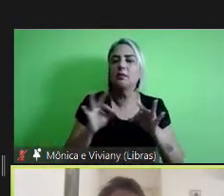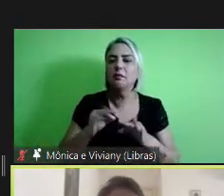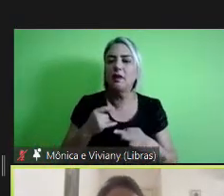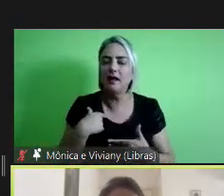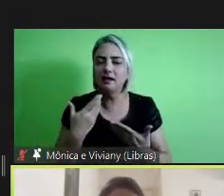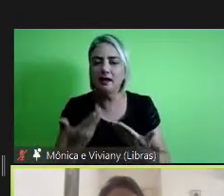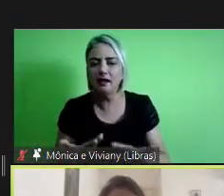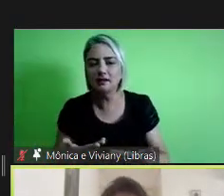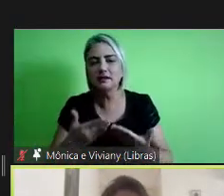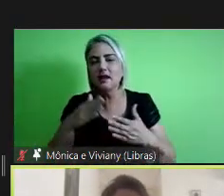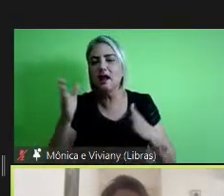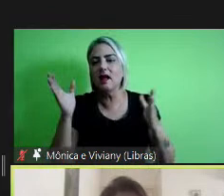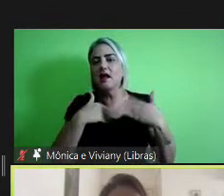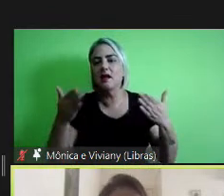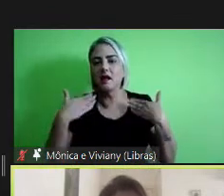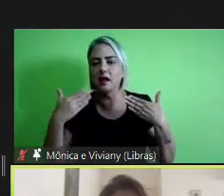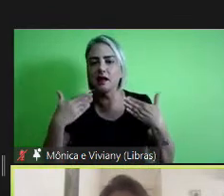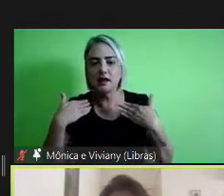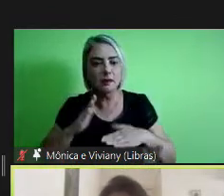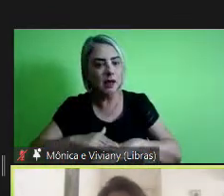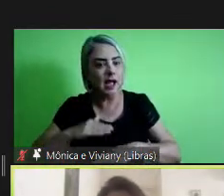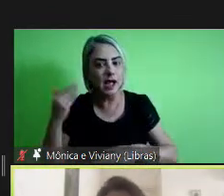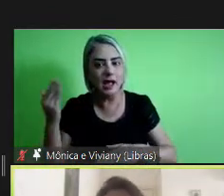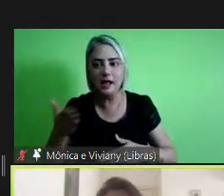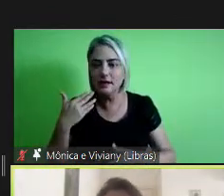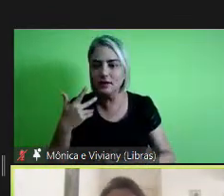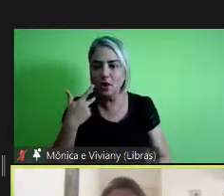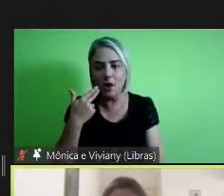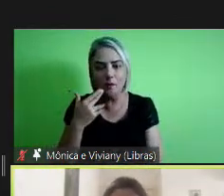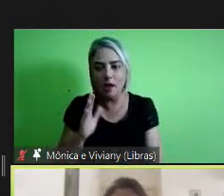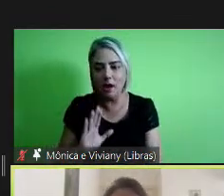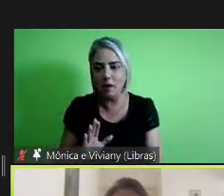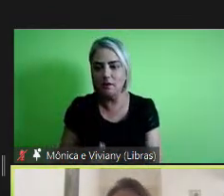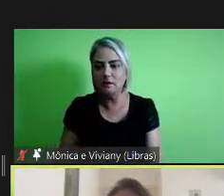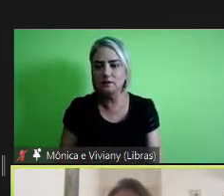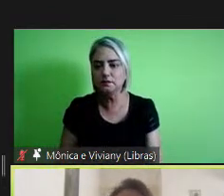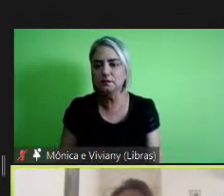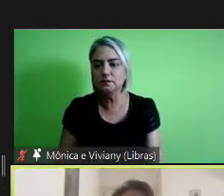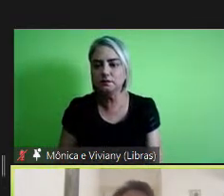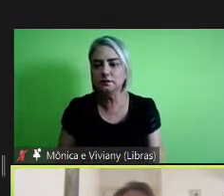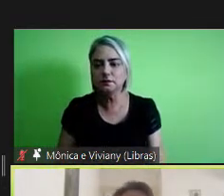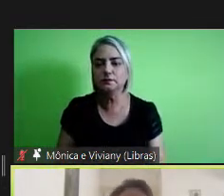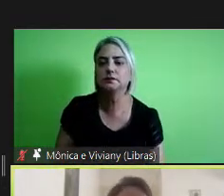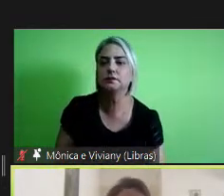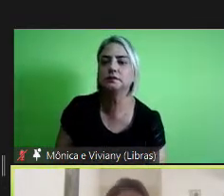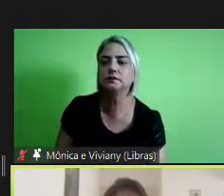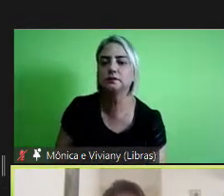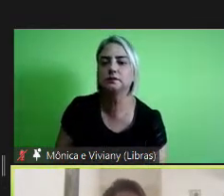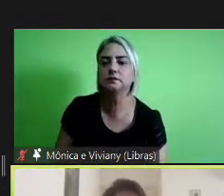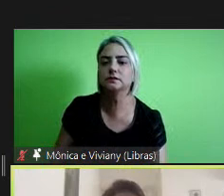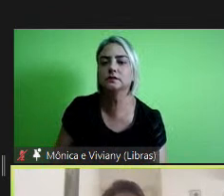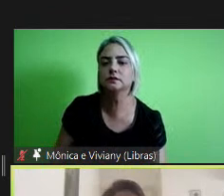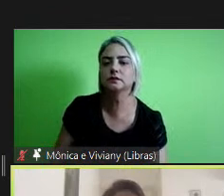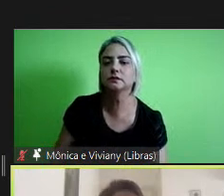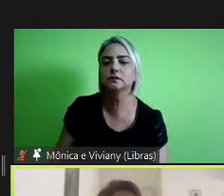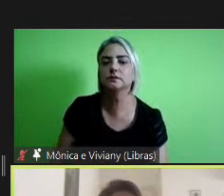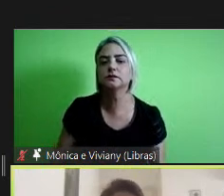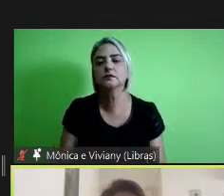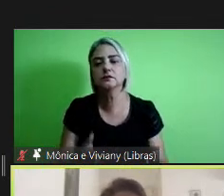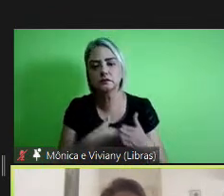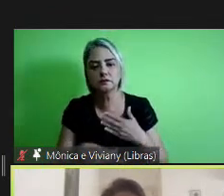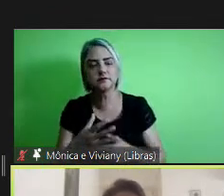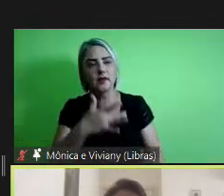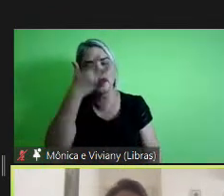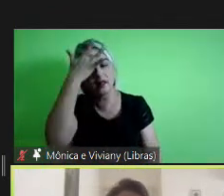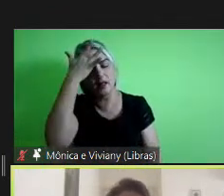So we prepared to deal with or handle these heat waves that are going to be more and more often.